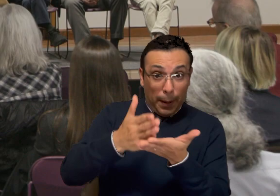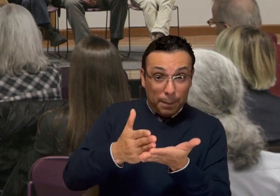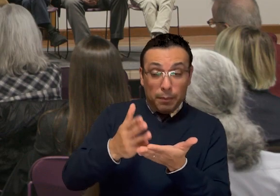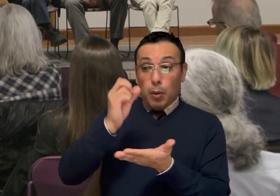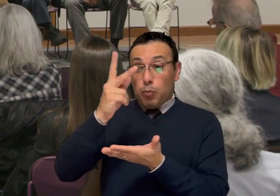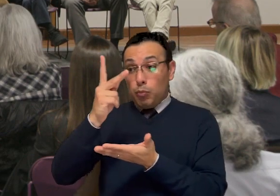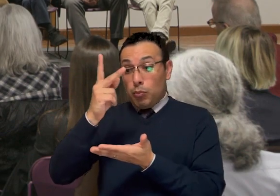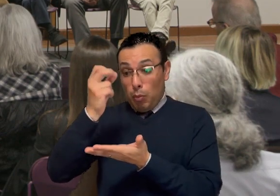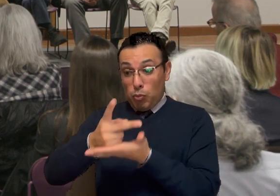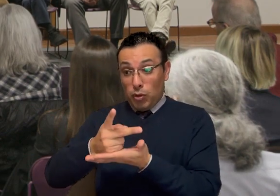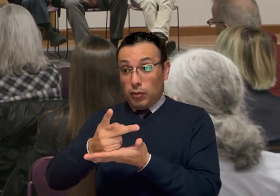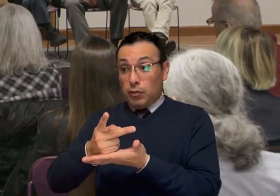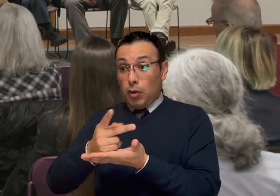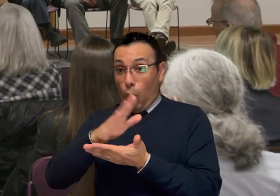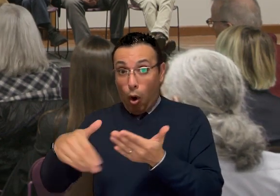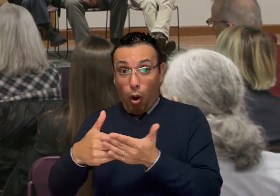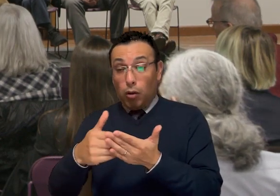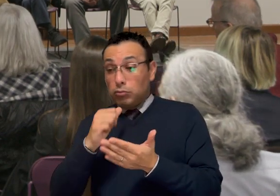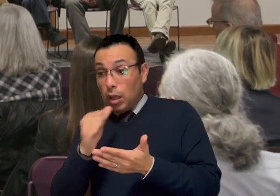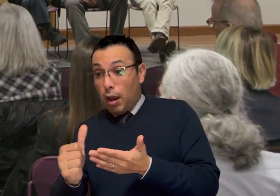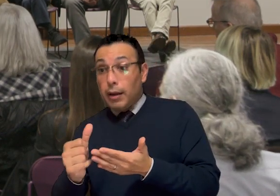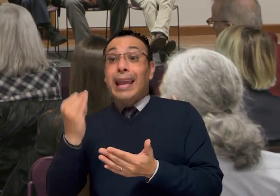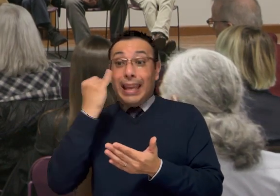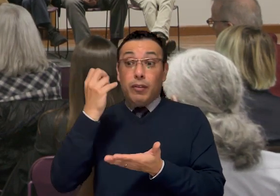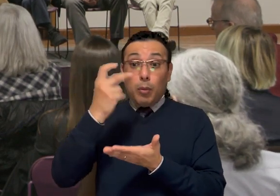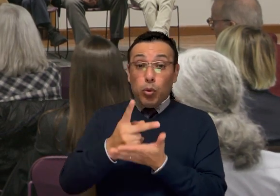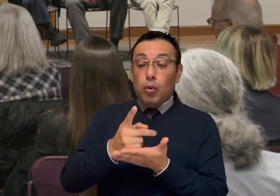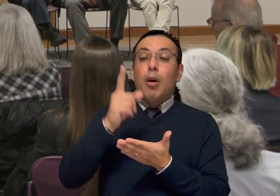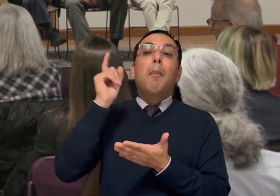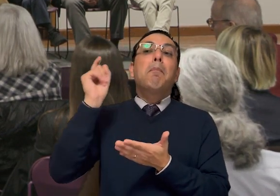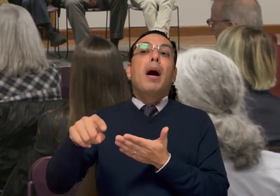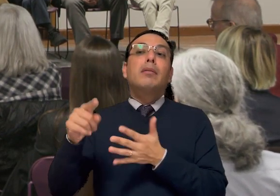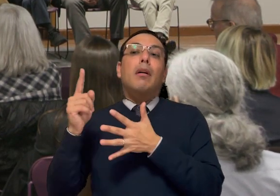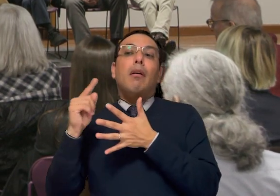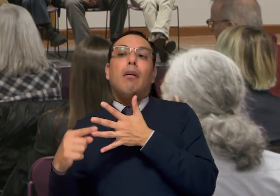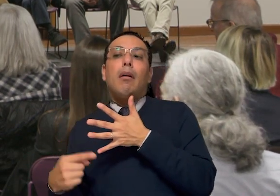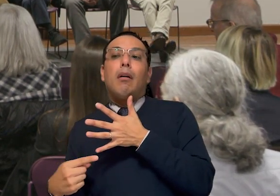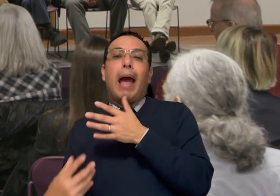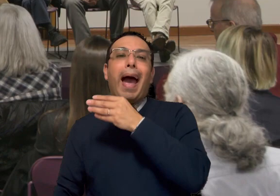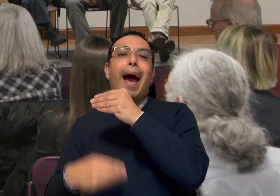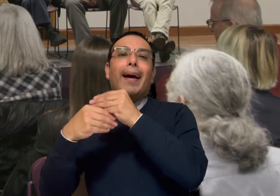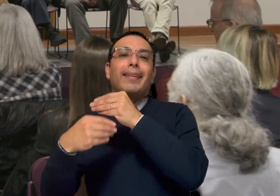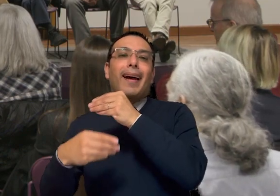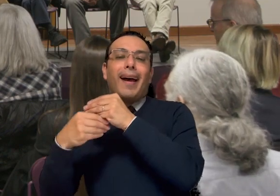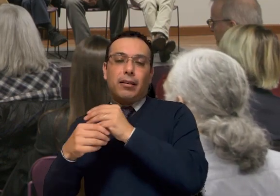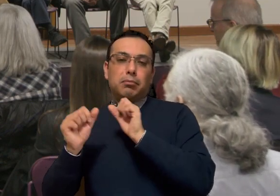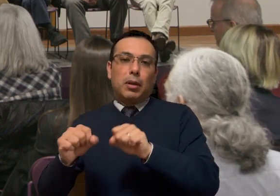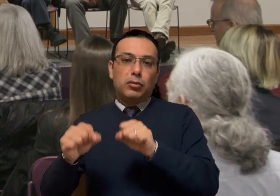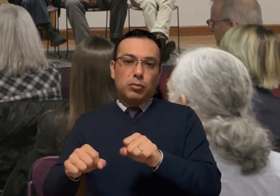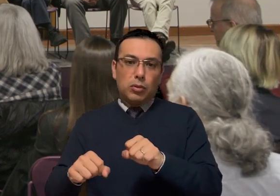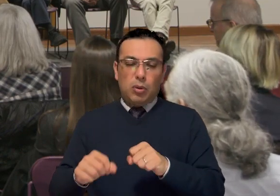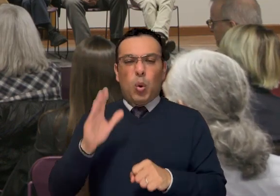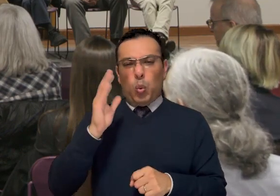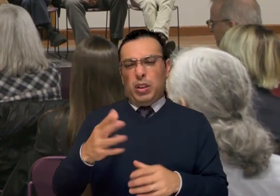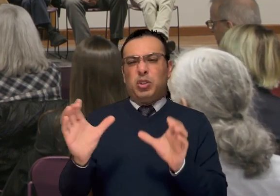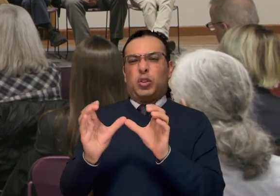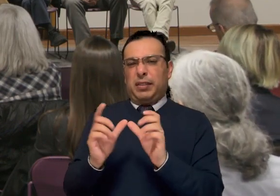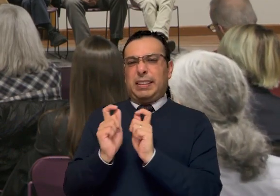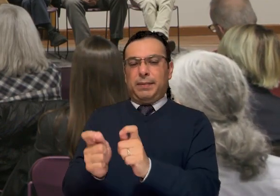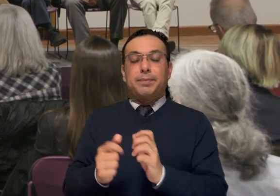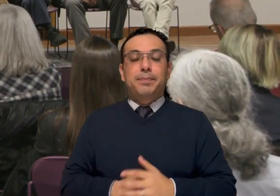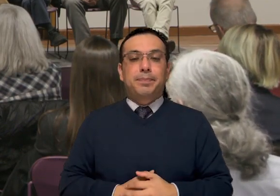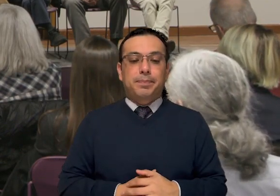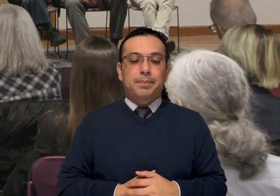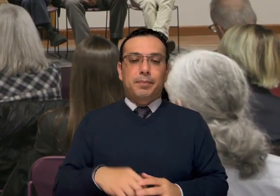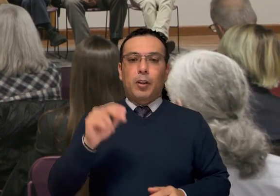the certificate that would be received. Thank you. So the other half of this question, I don't want to lose that, and this would have to come